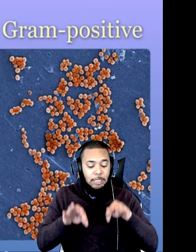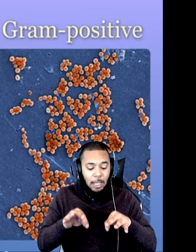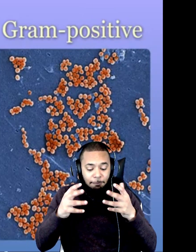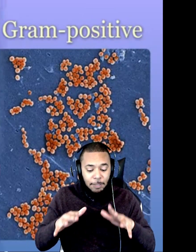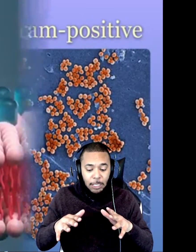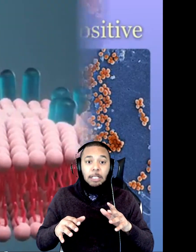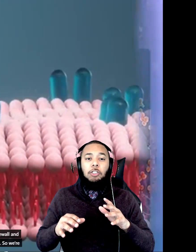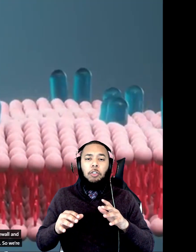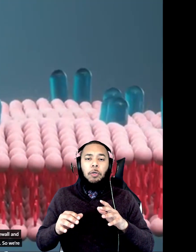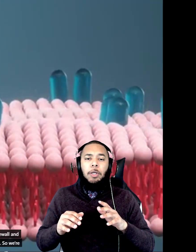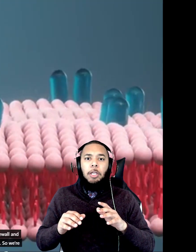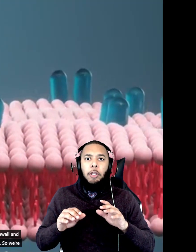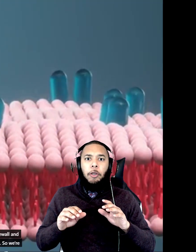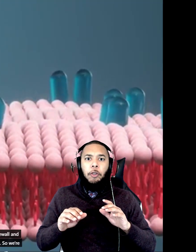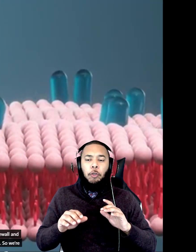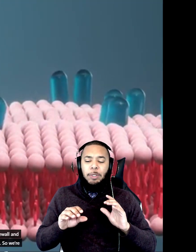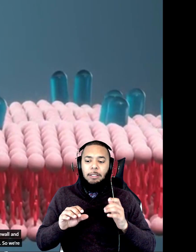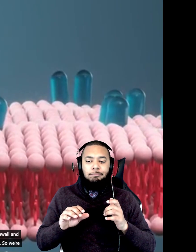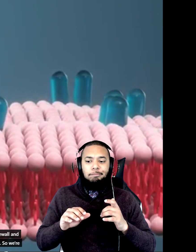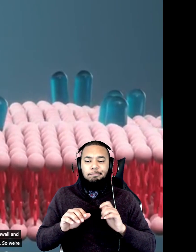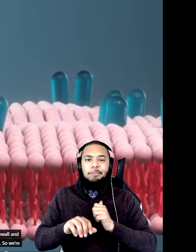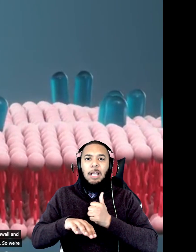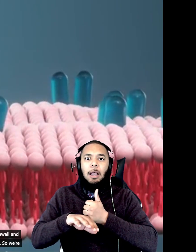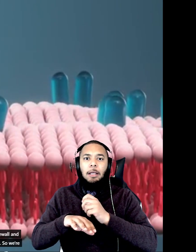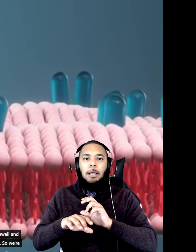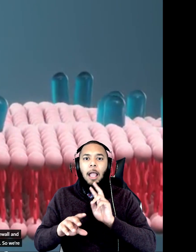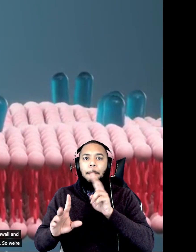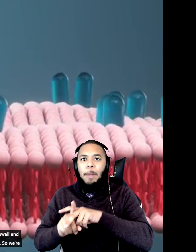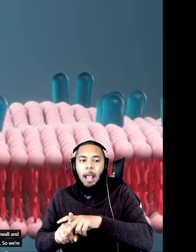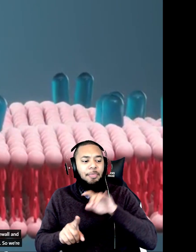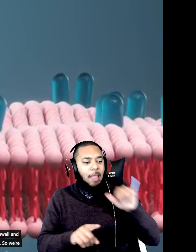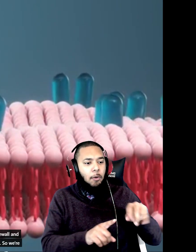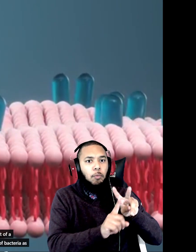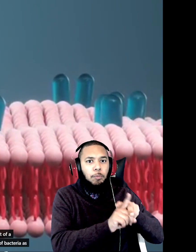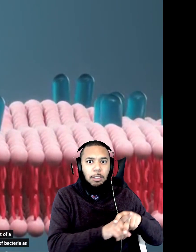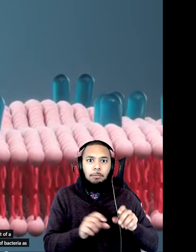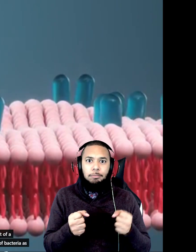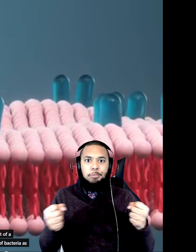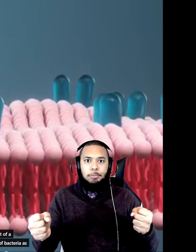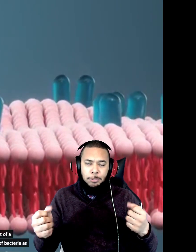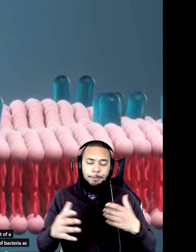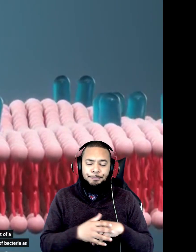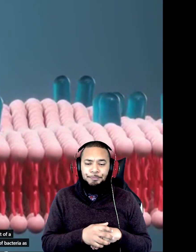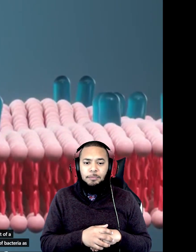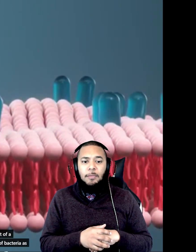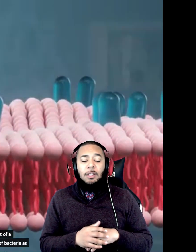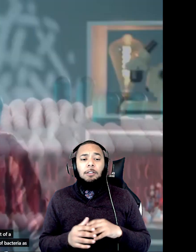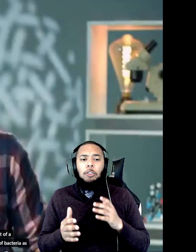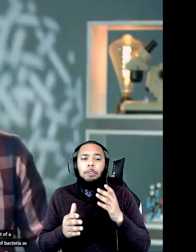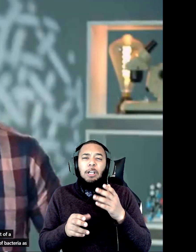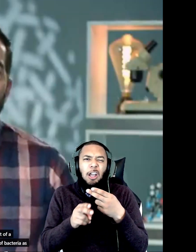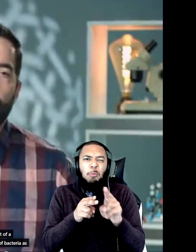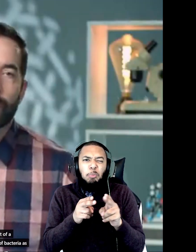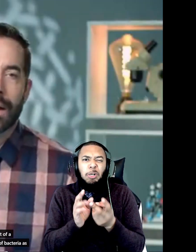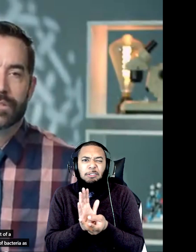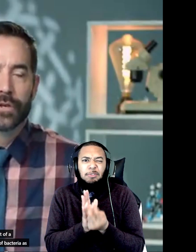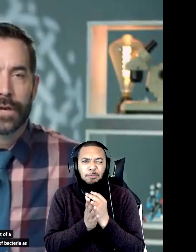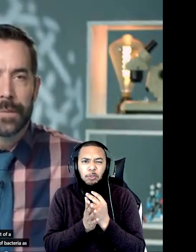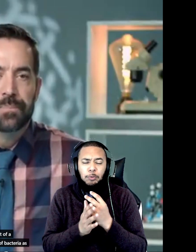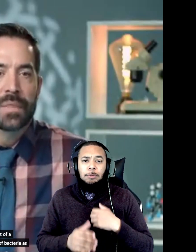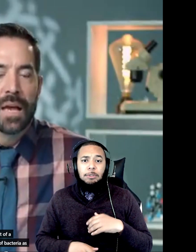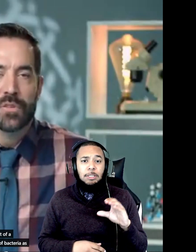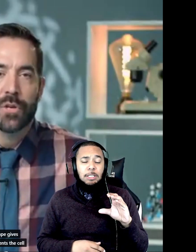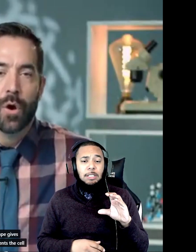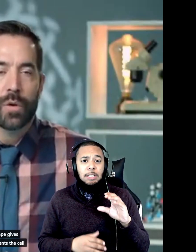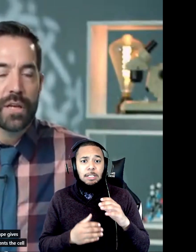have. So a little bit about cell wall and how we're able to do this. So we're going to have a little bit of a refresher here. The cell wall of a